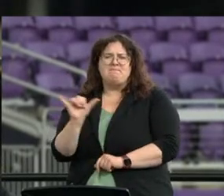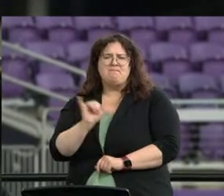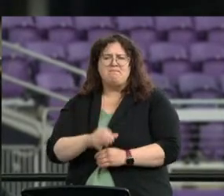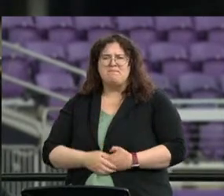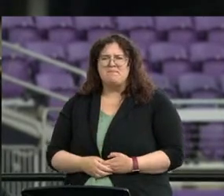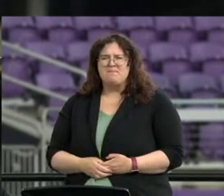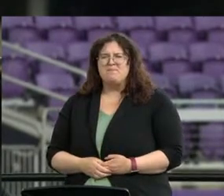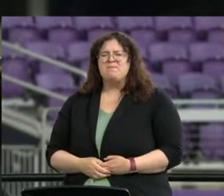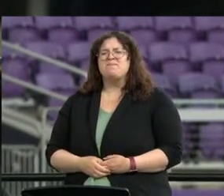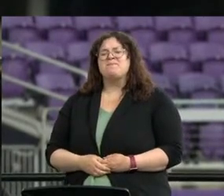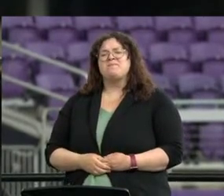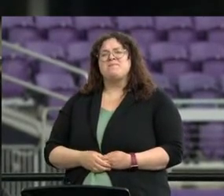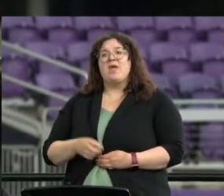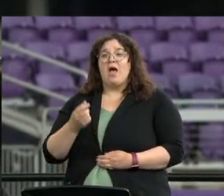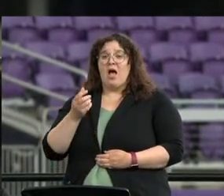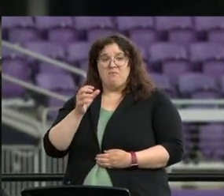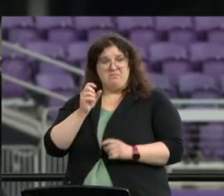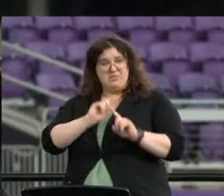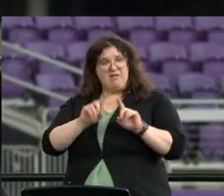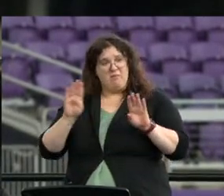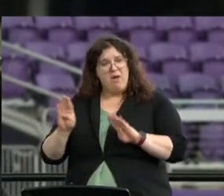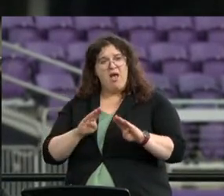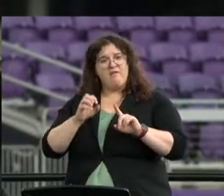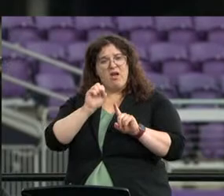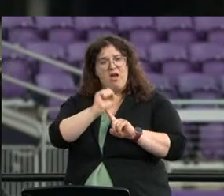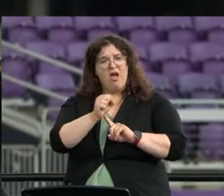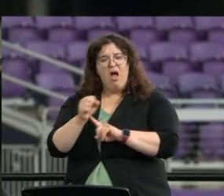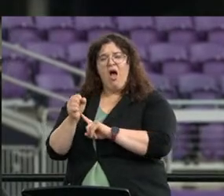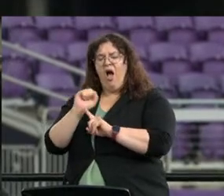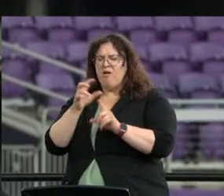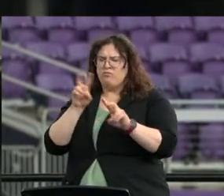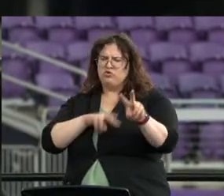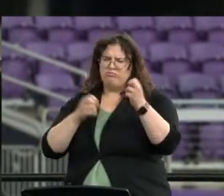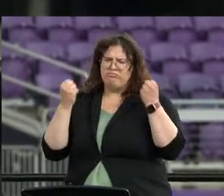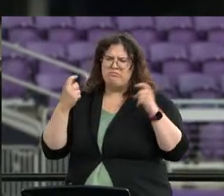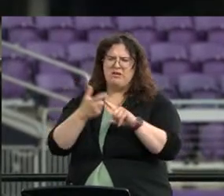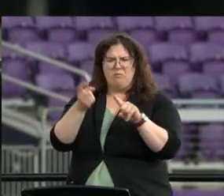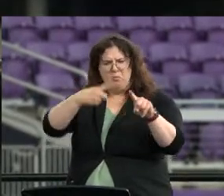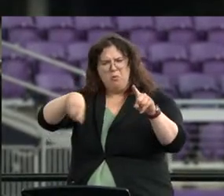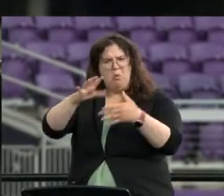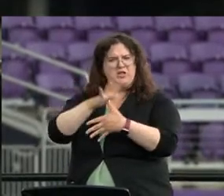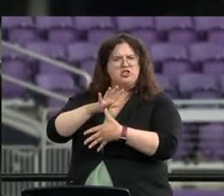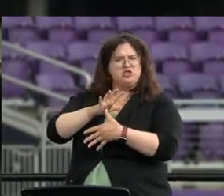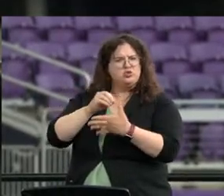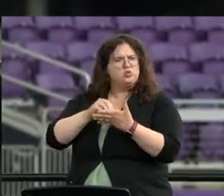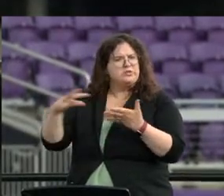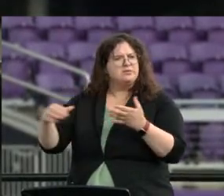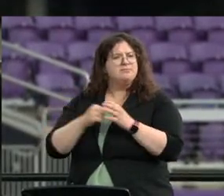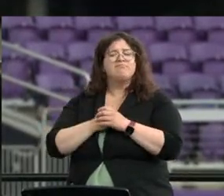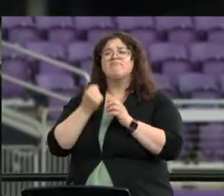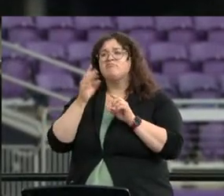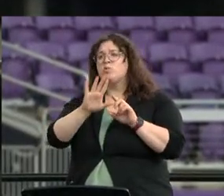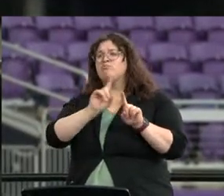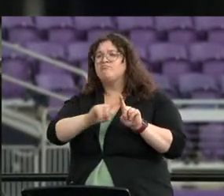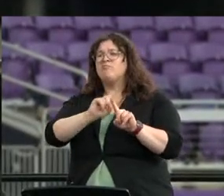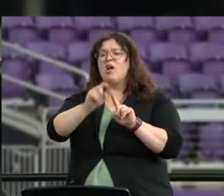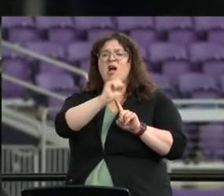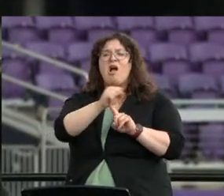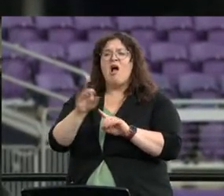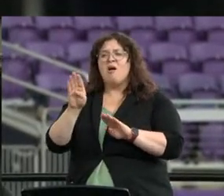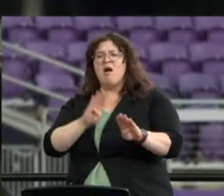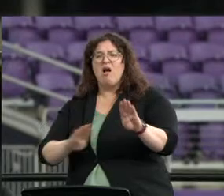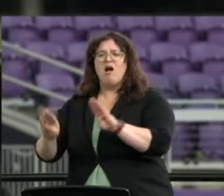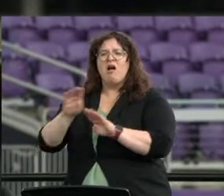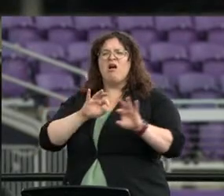enough to observe a lot of these acts this year from a very special group of seniors. But through all these actions, there's been one fact